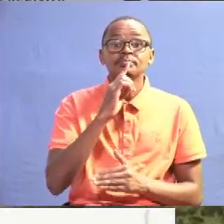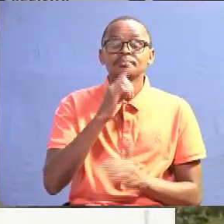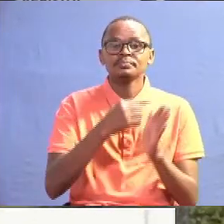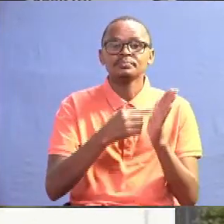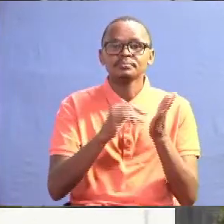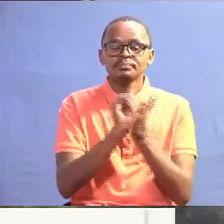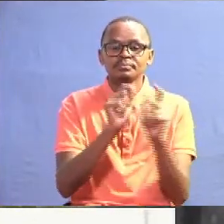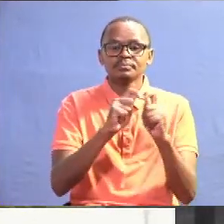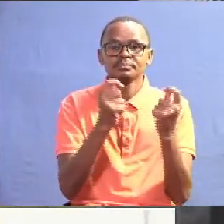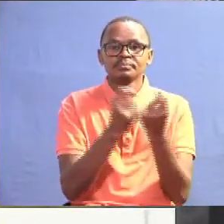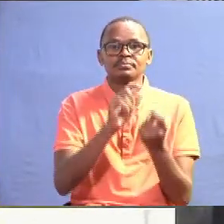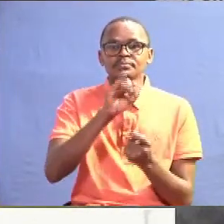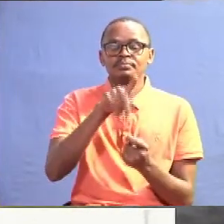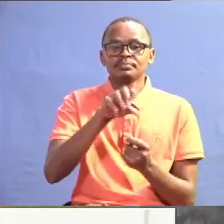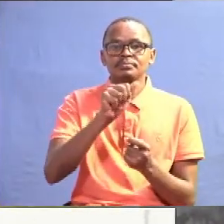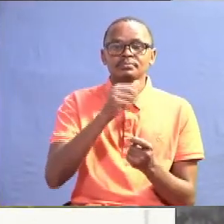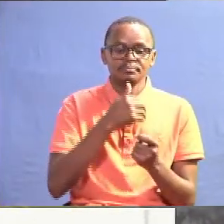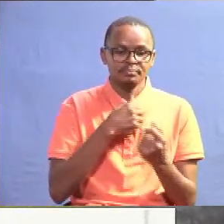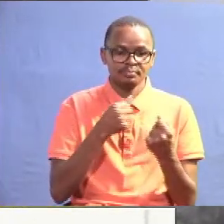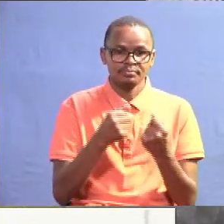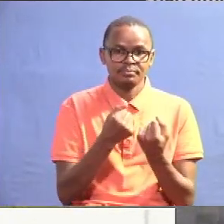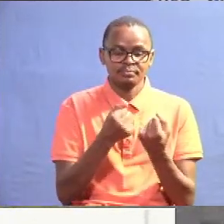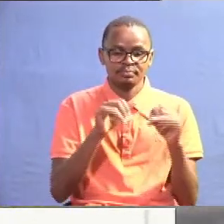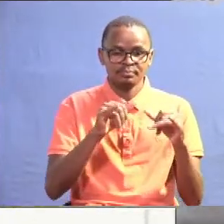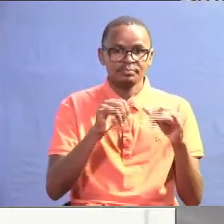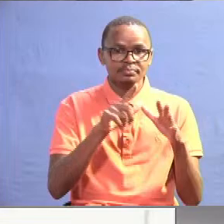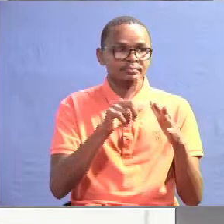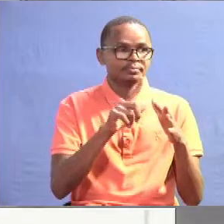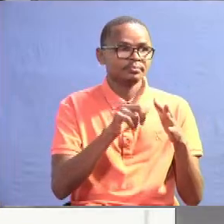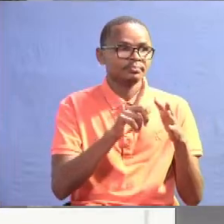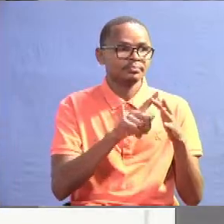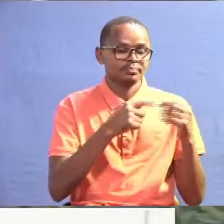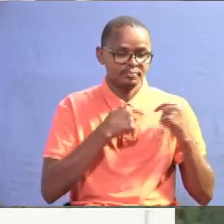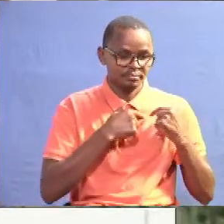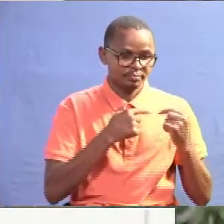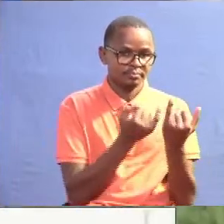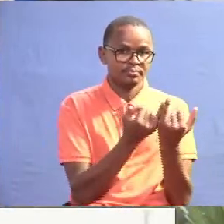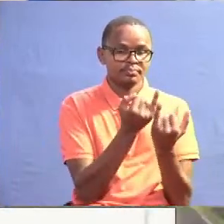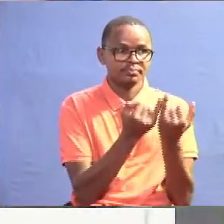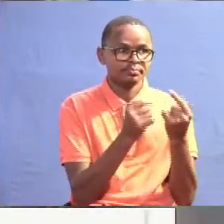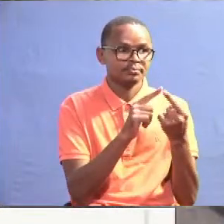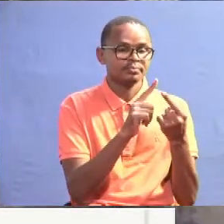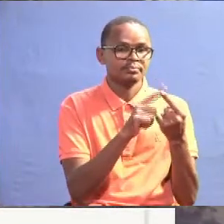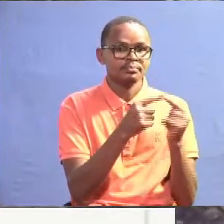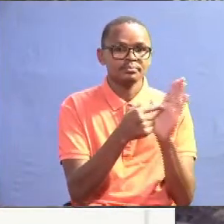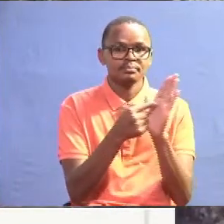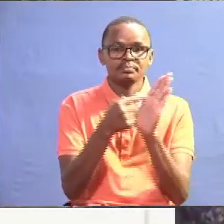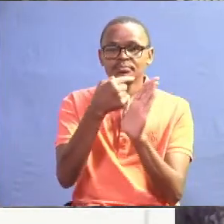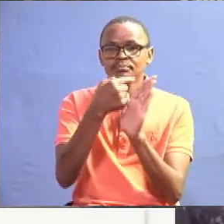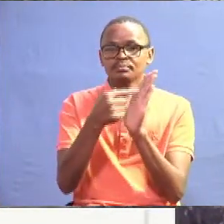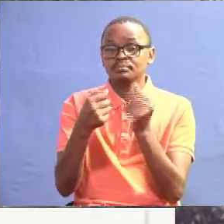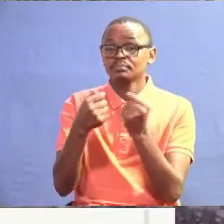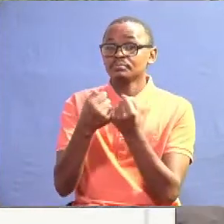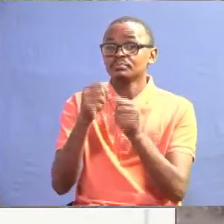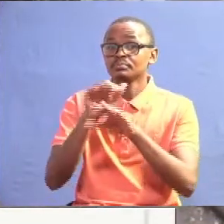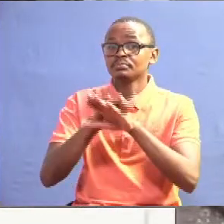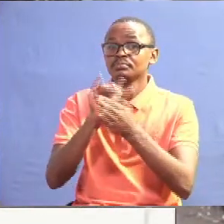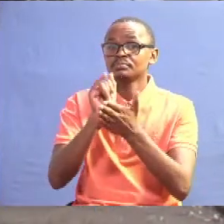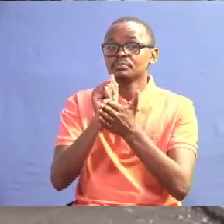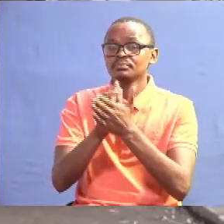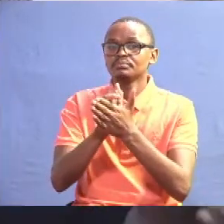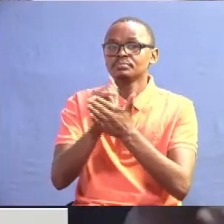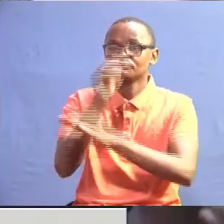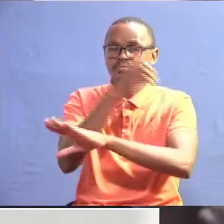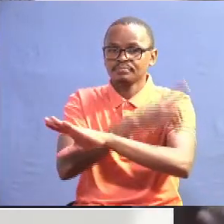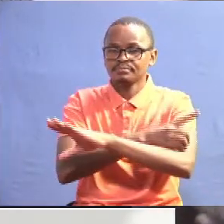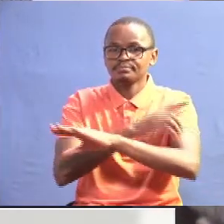a team of IPOA commissioners have been camping on the ground since Saturday to unveil what transpired on that fateful